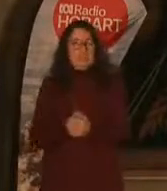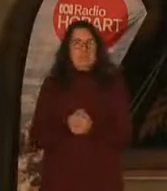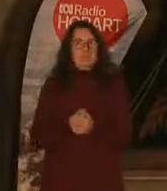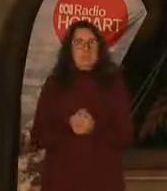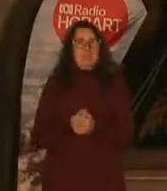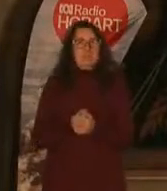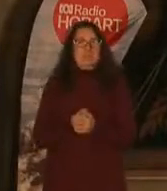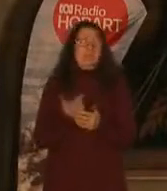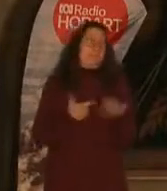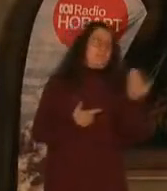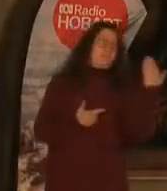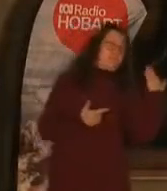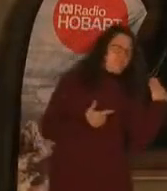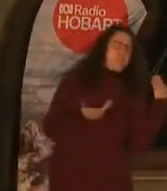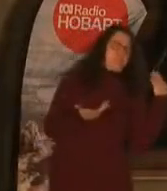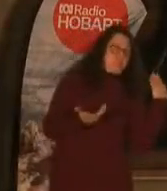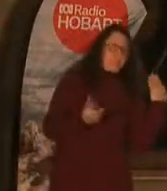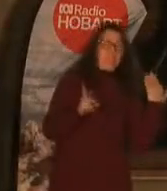And I think about